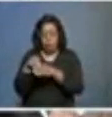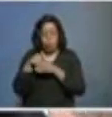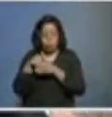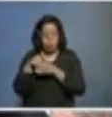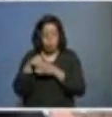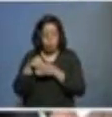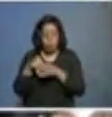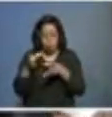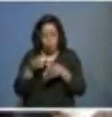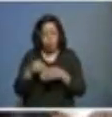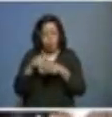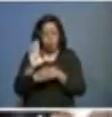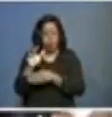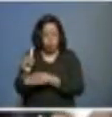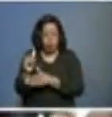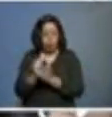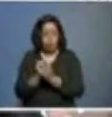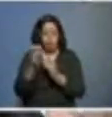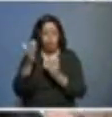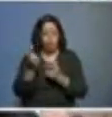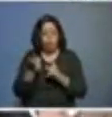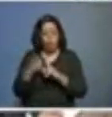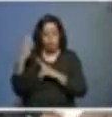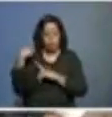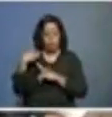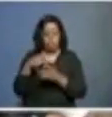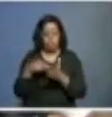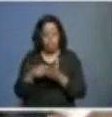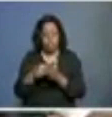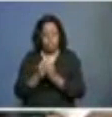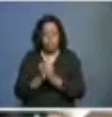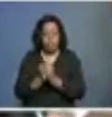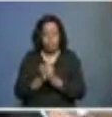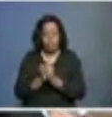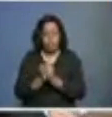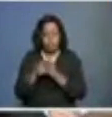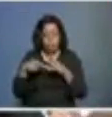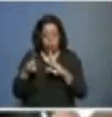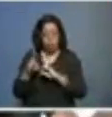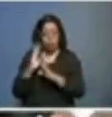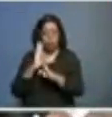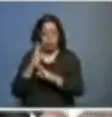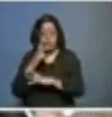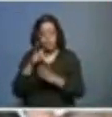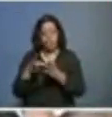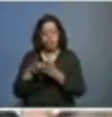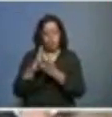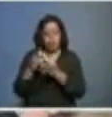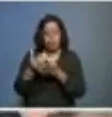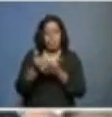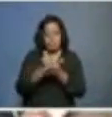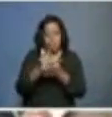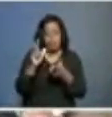working towards. We're looking at the management of the system prior, and the Road Traffic Board is looking at reviewing some of